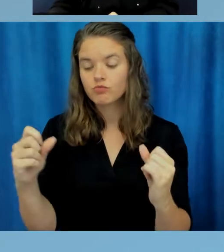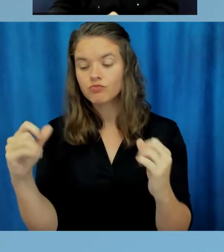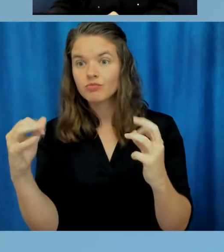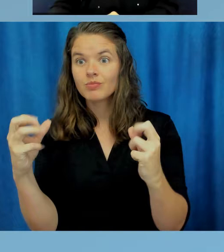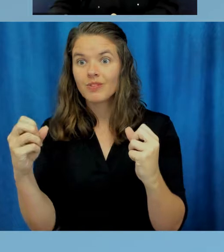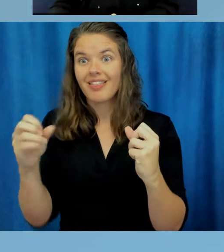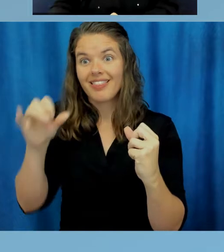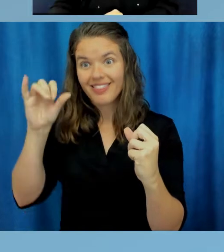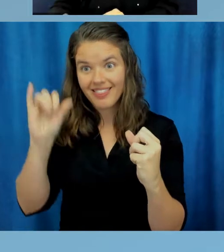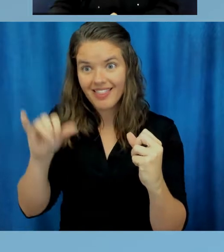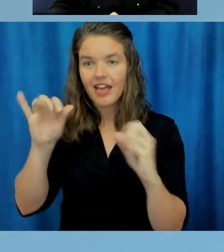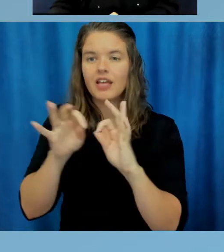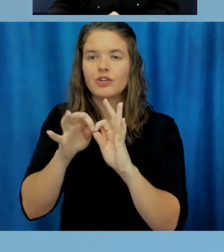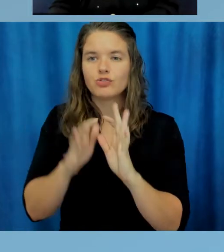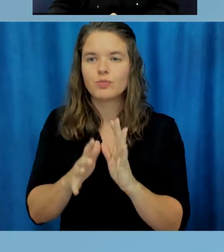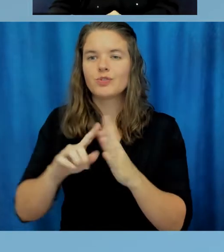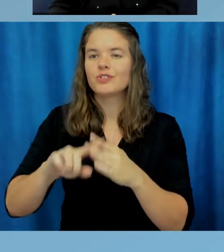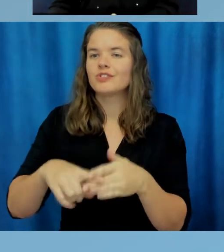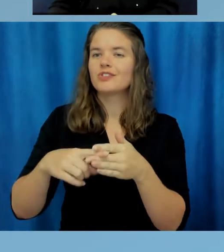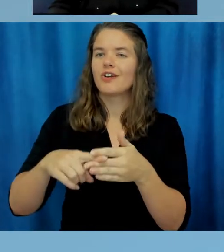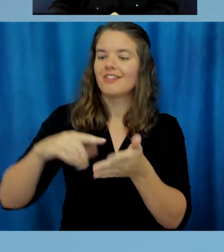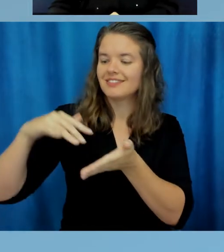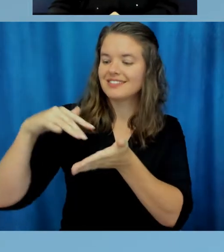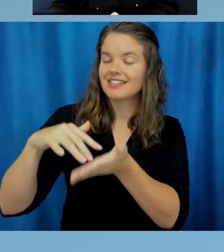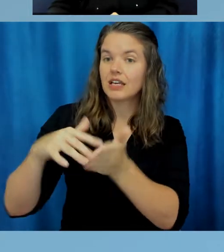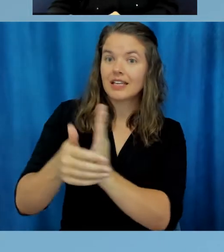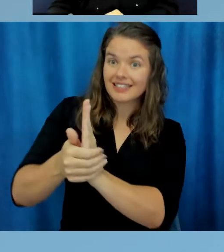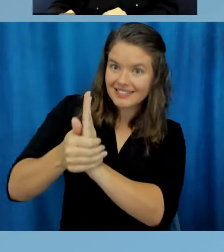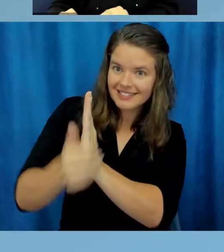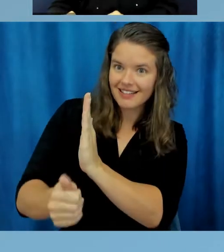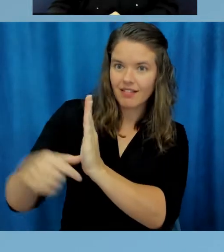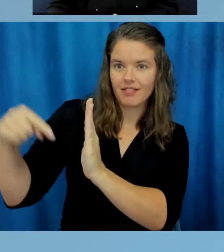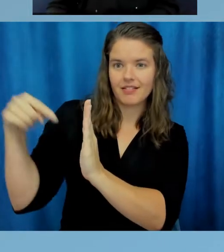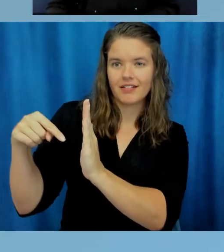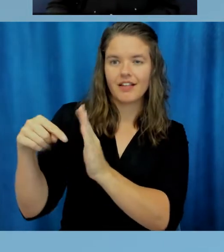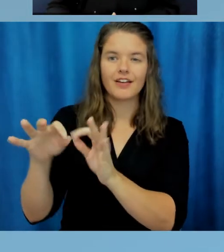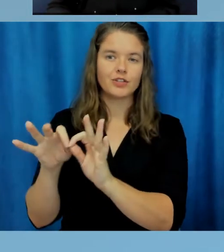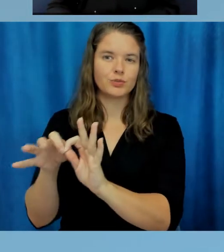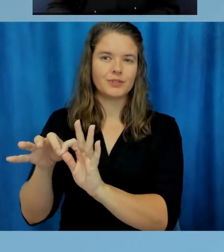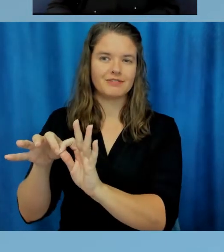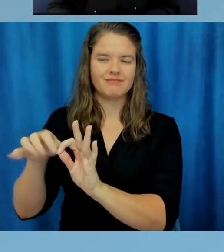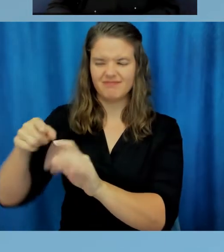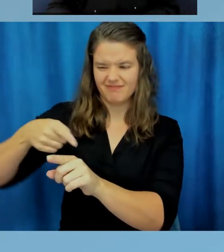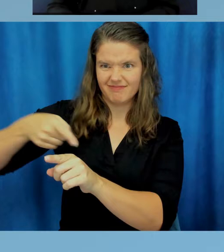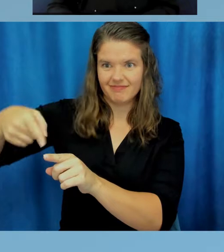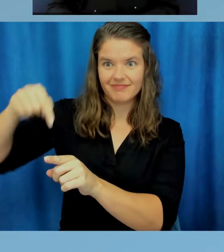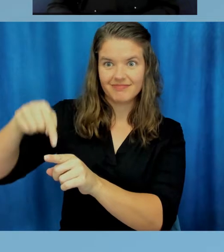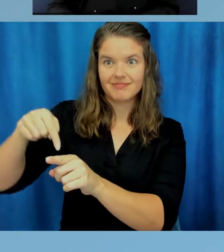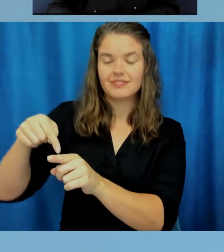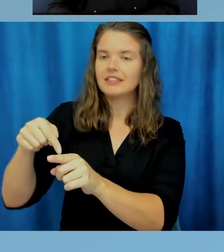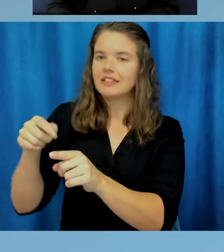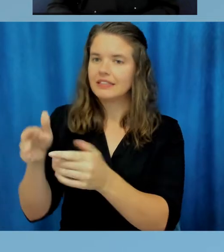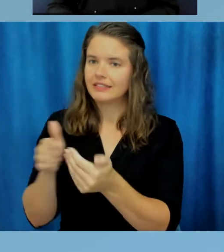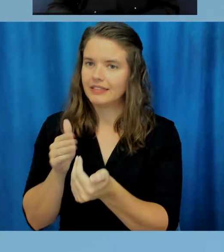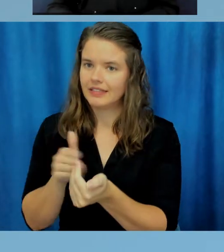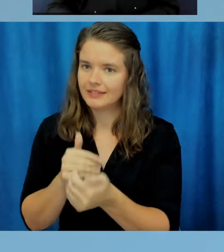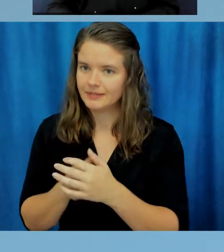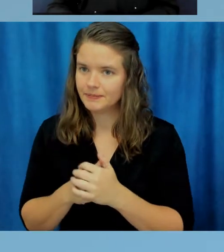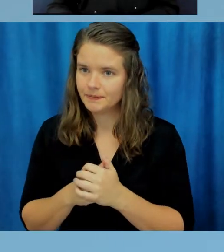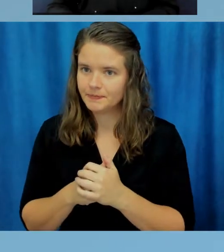interpreter starts to study the skill of interpreting and learning the skill of interpreting. It's not easy either.